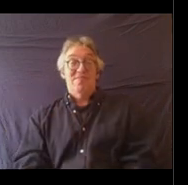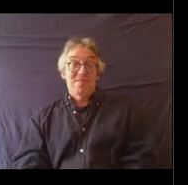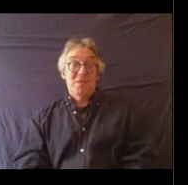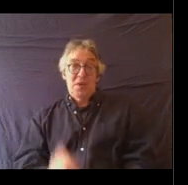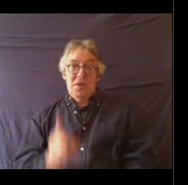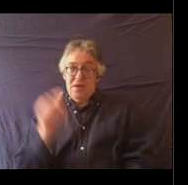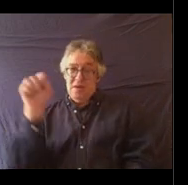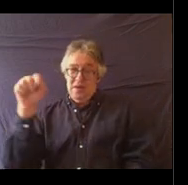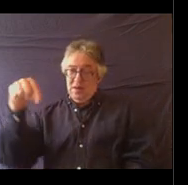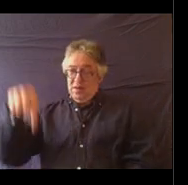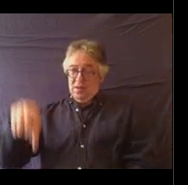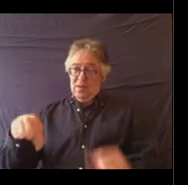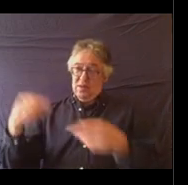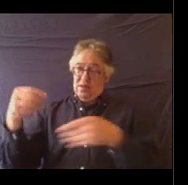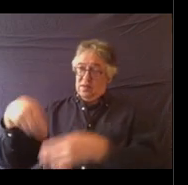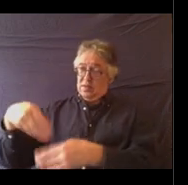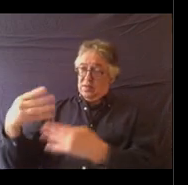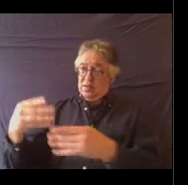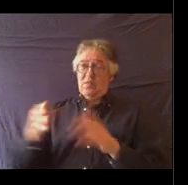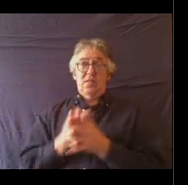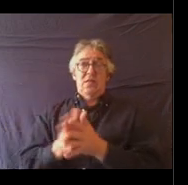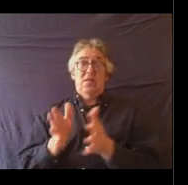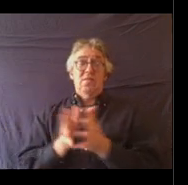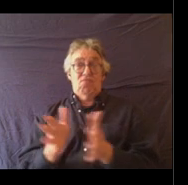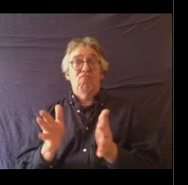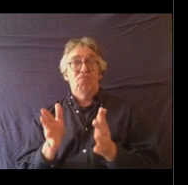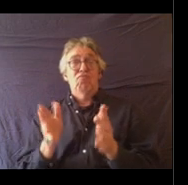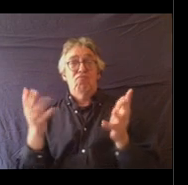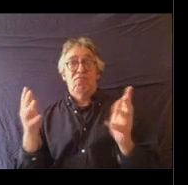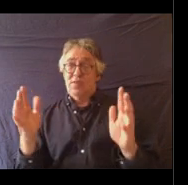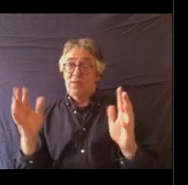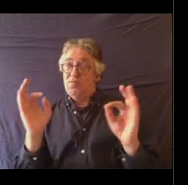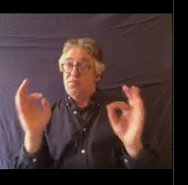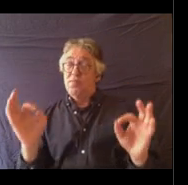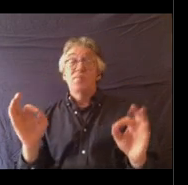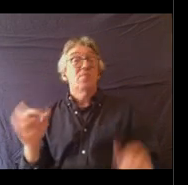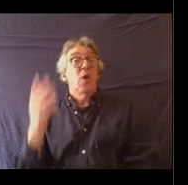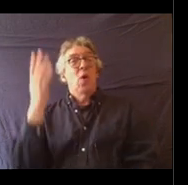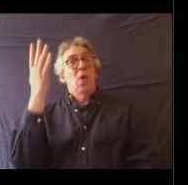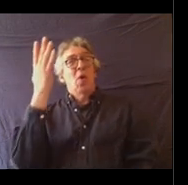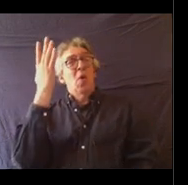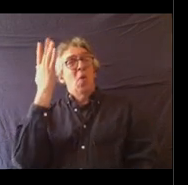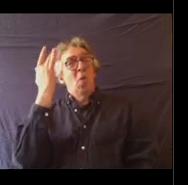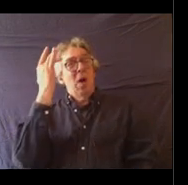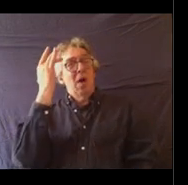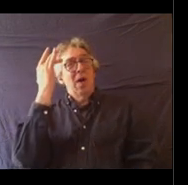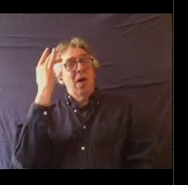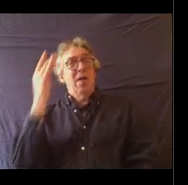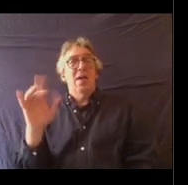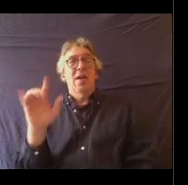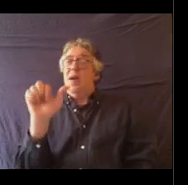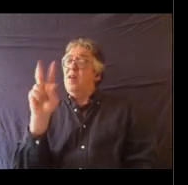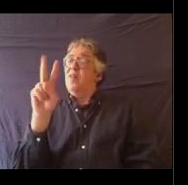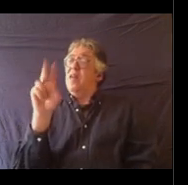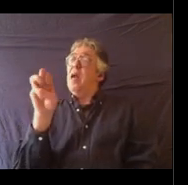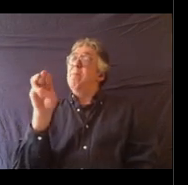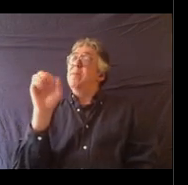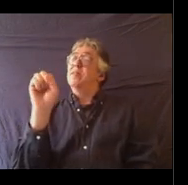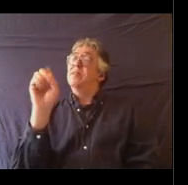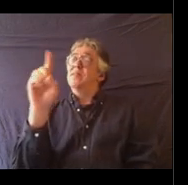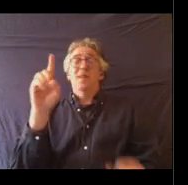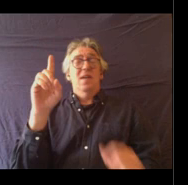What the rationale against, the rationale behind this revision is really that we